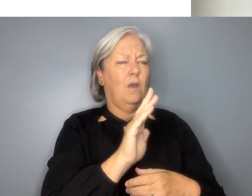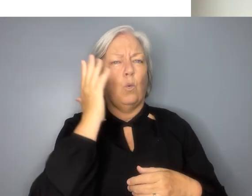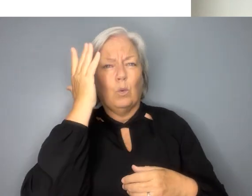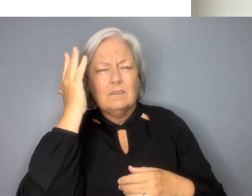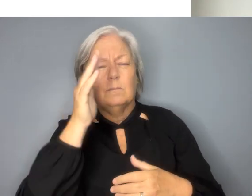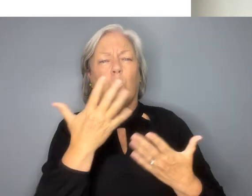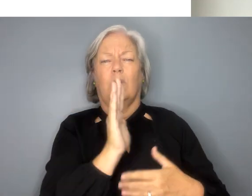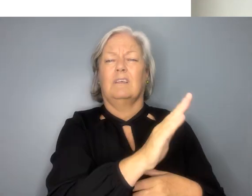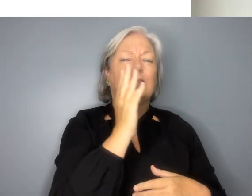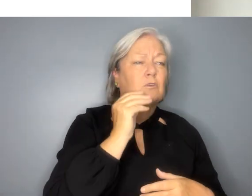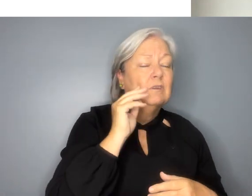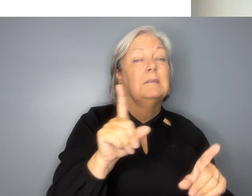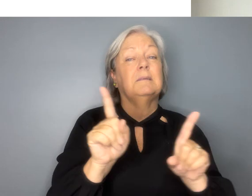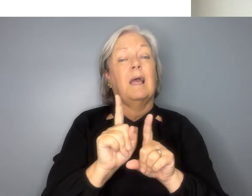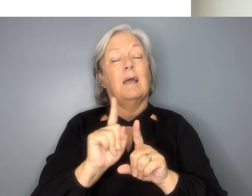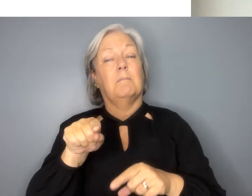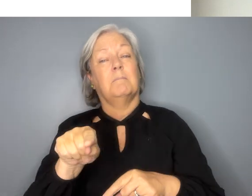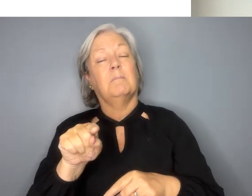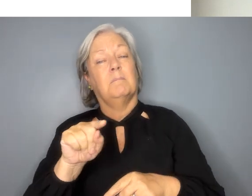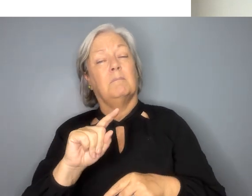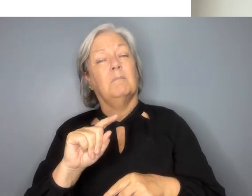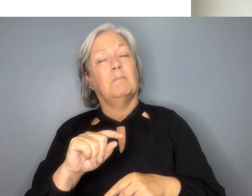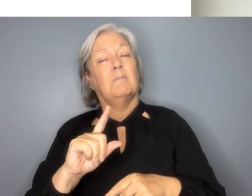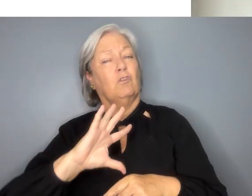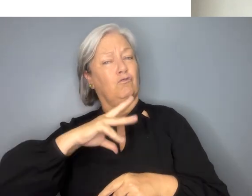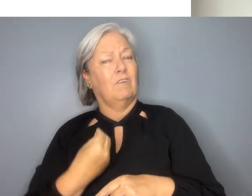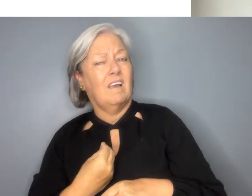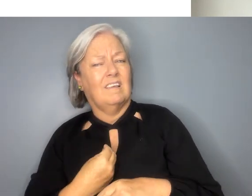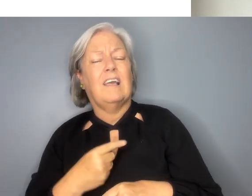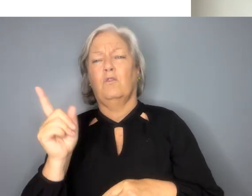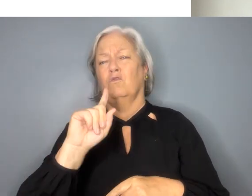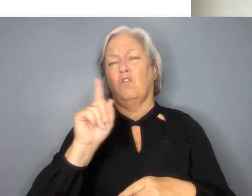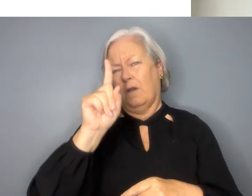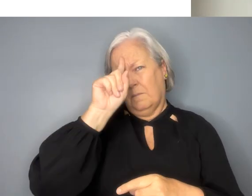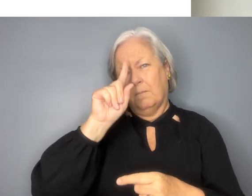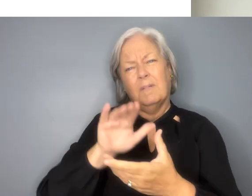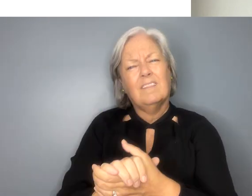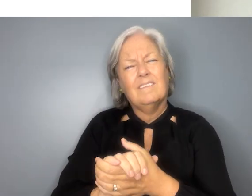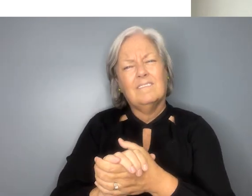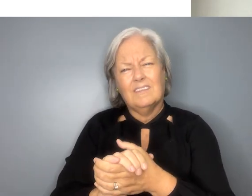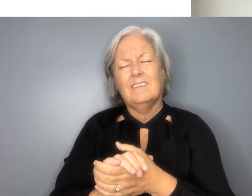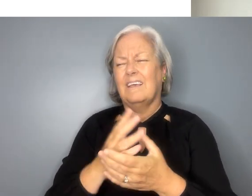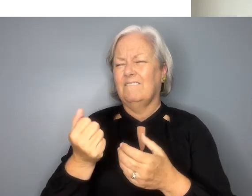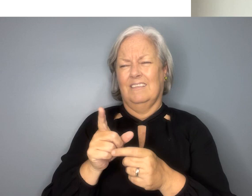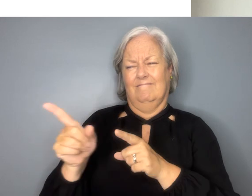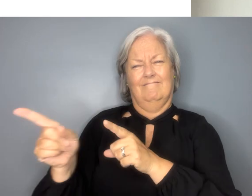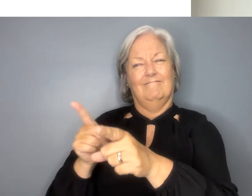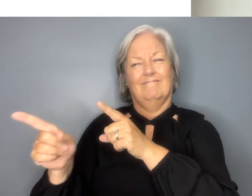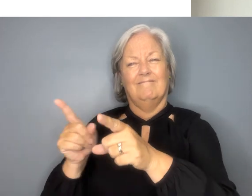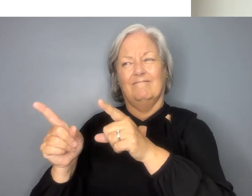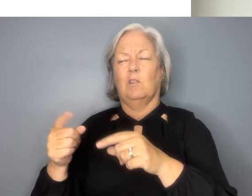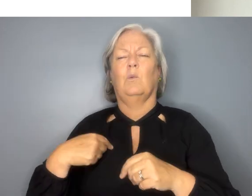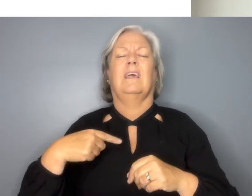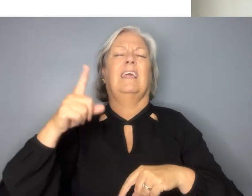of their experience. And trans people often aren't believed about various aspects of their experience. So those two things together are kind of